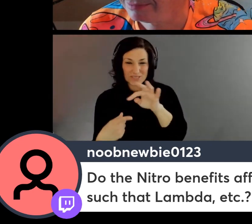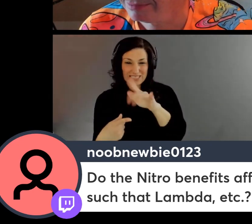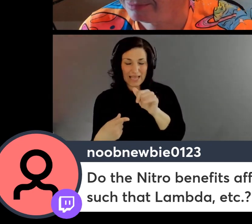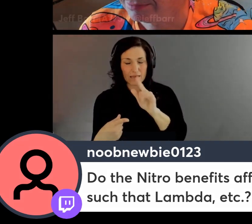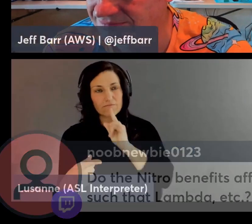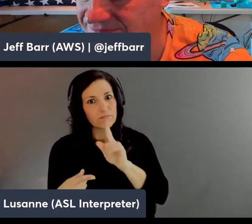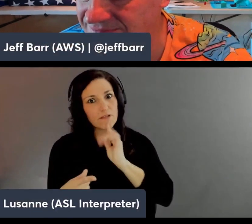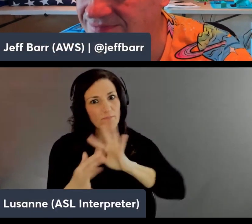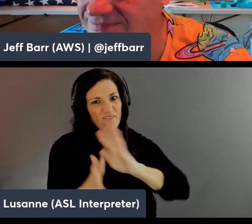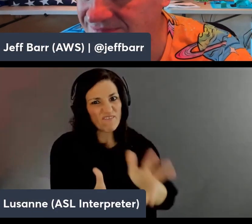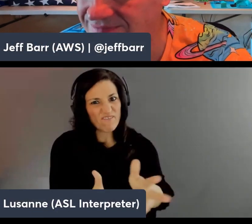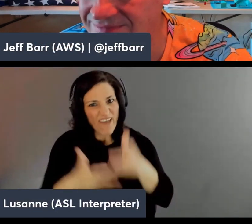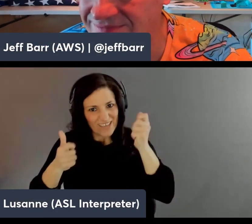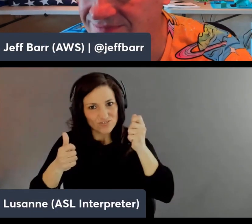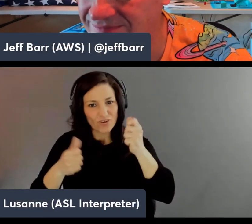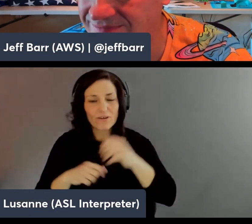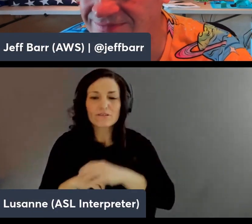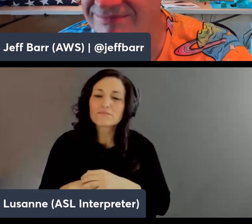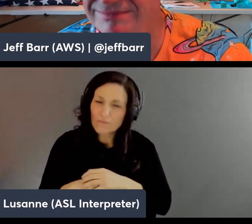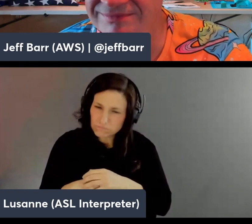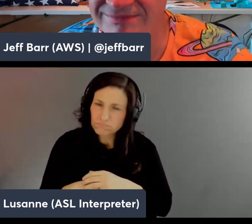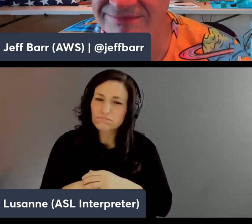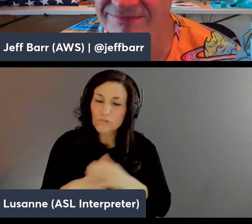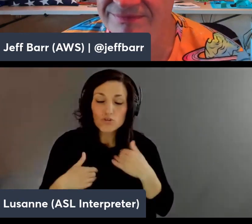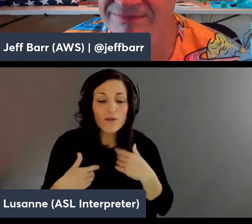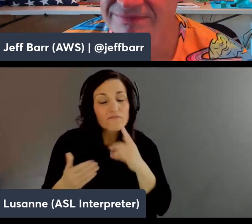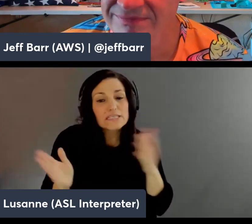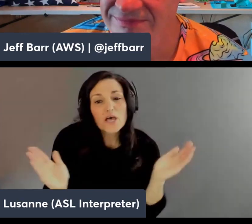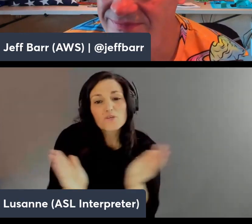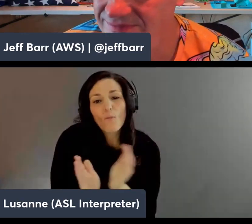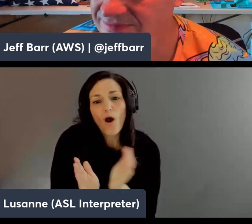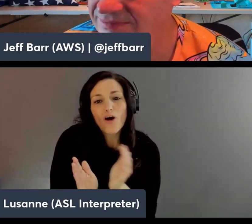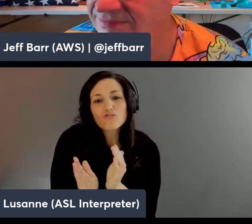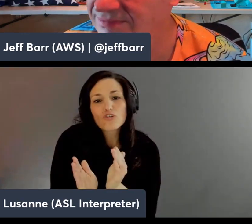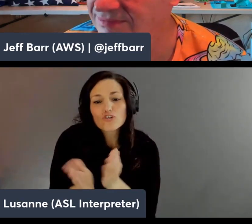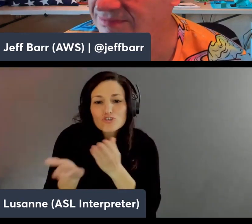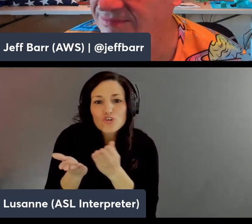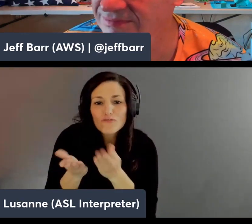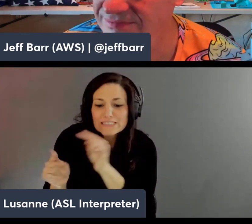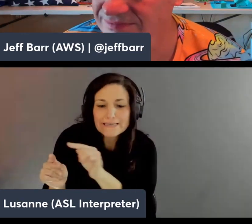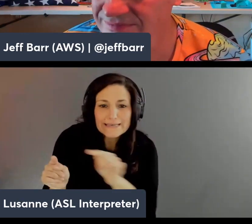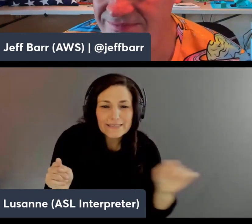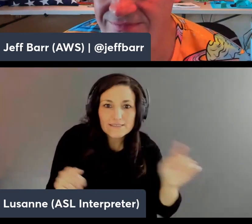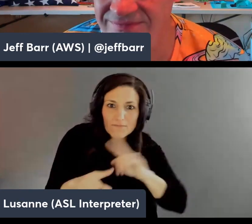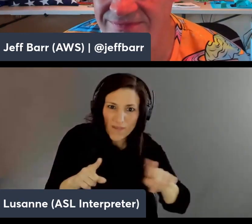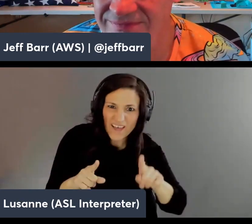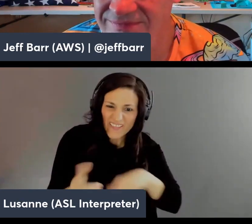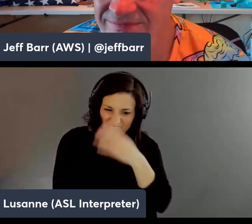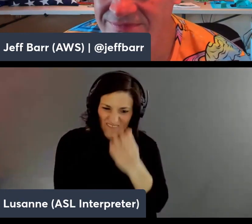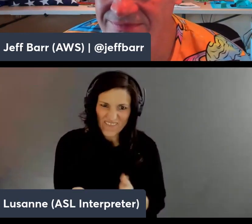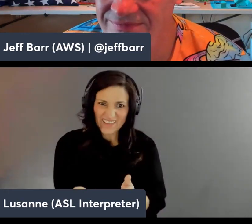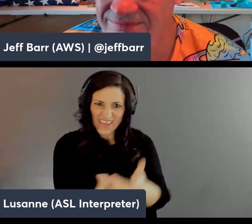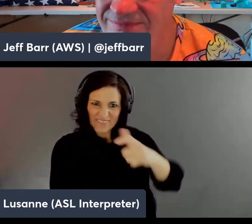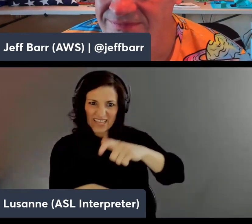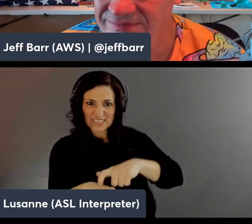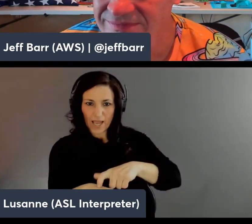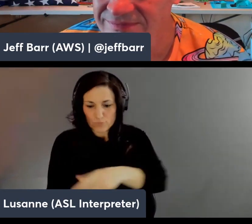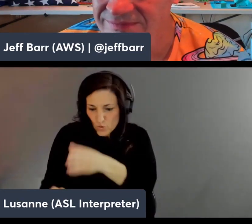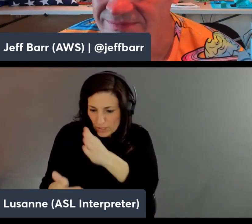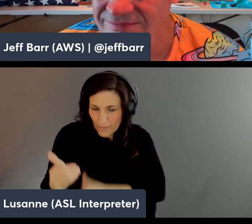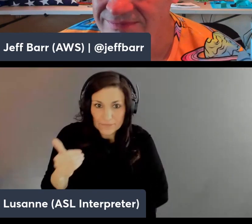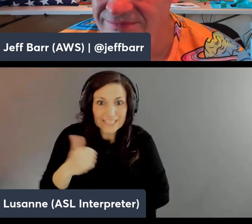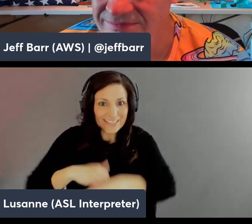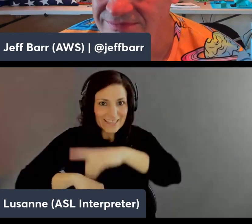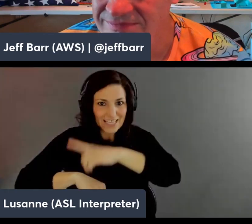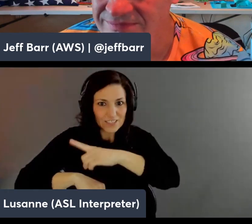significantly faster. So even though you have got all these smaller services, the fact that the service time to complete that particular task is going to be shortening